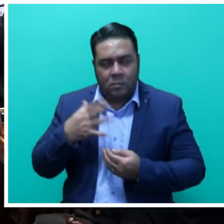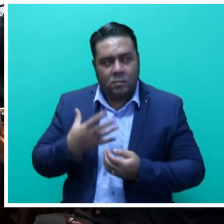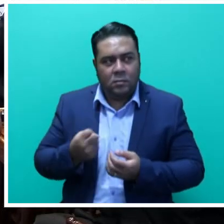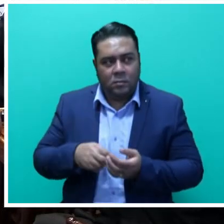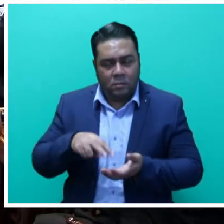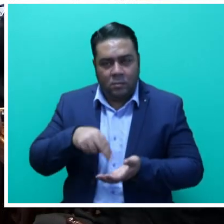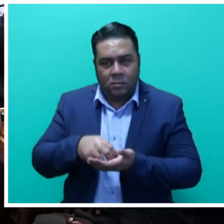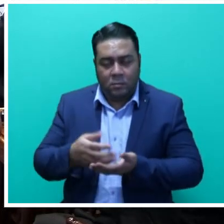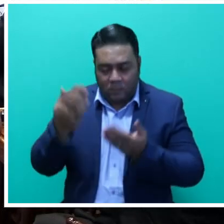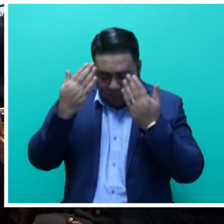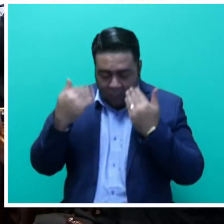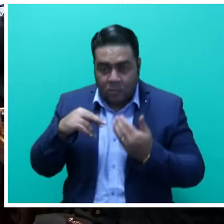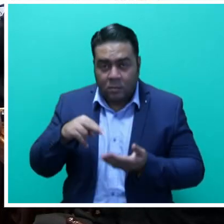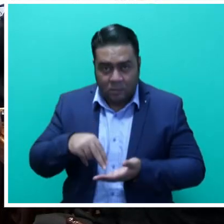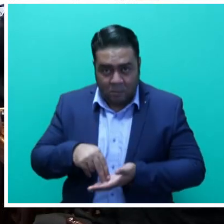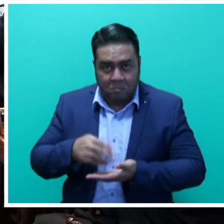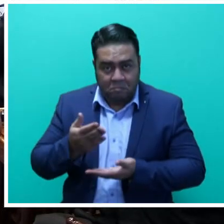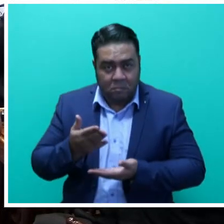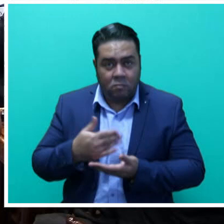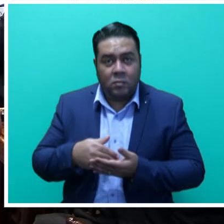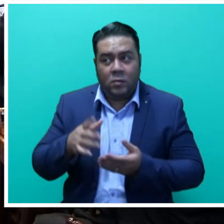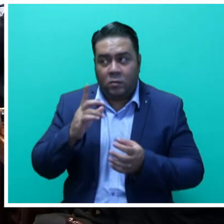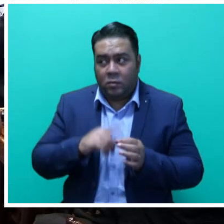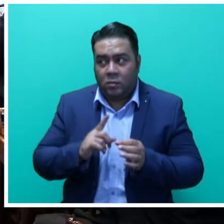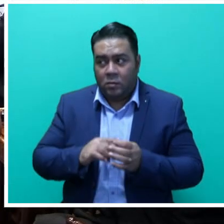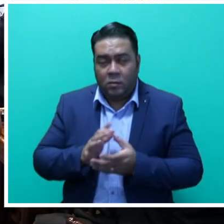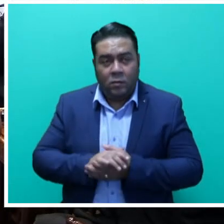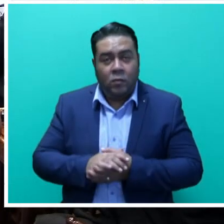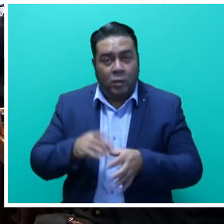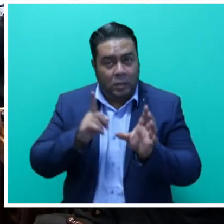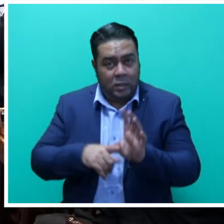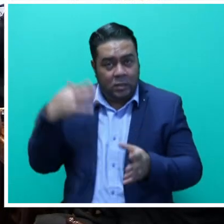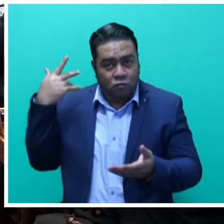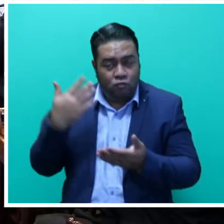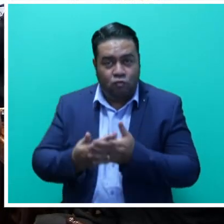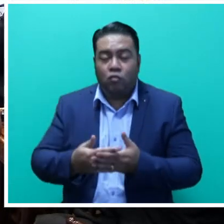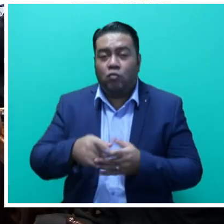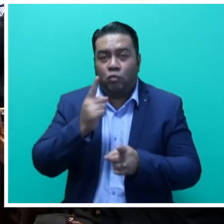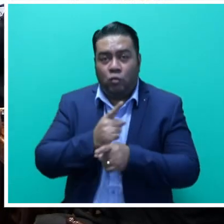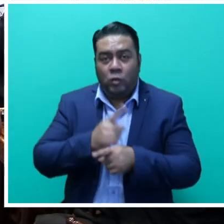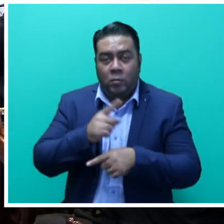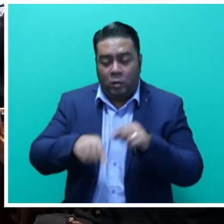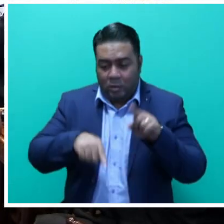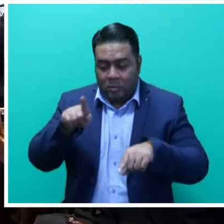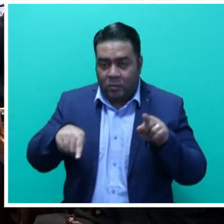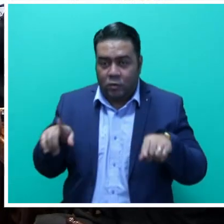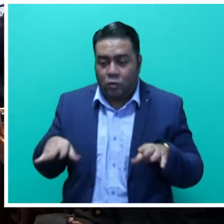Mr. Speaker, sir, for years, we have spoken about diversifying and spreading the tourism